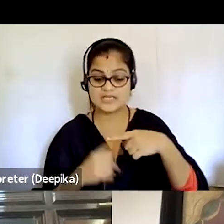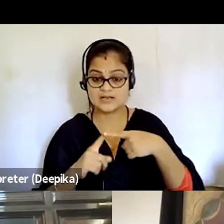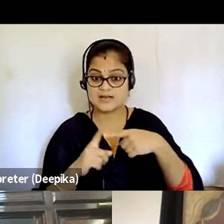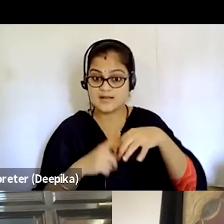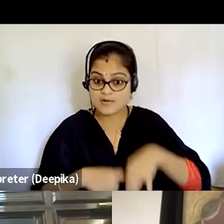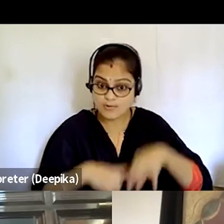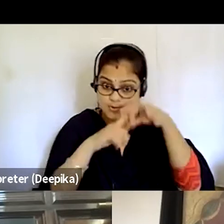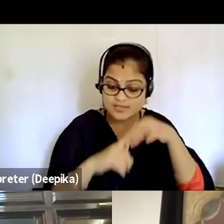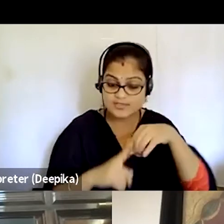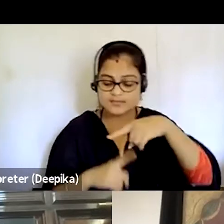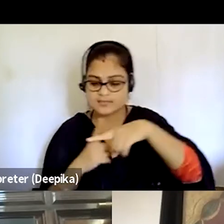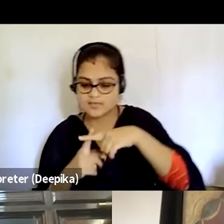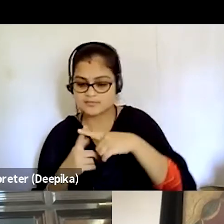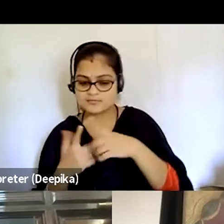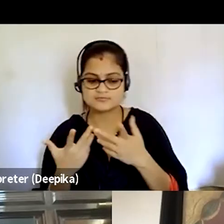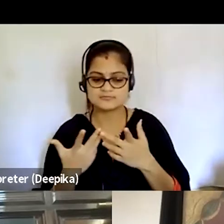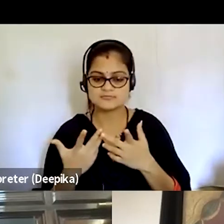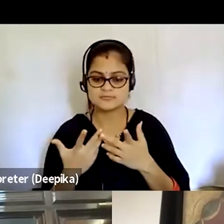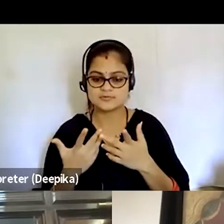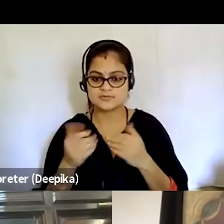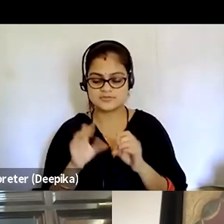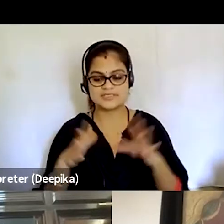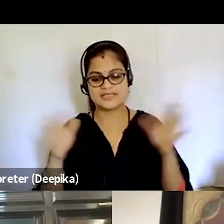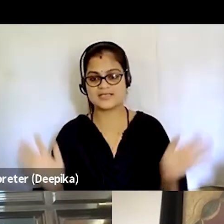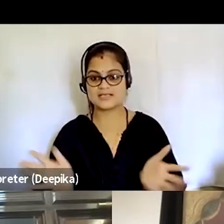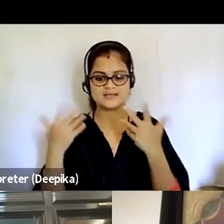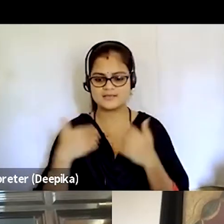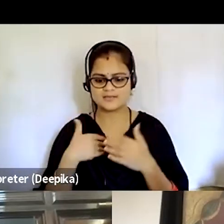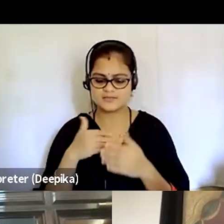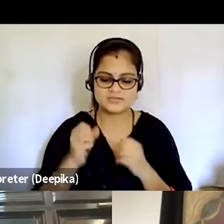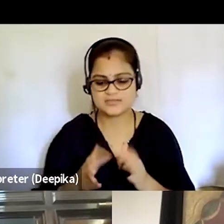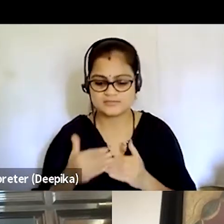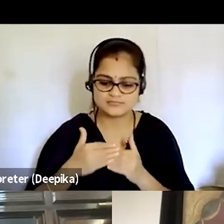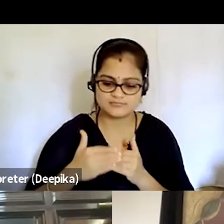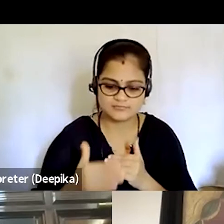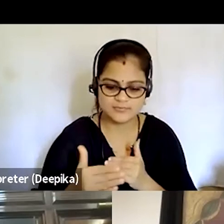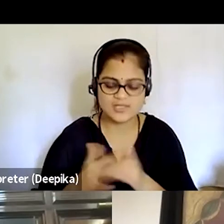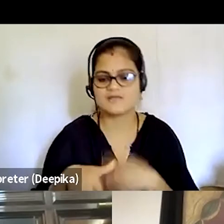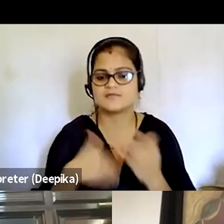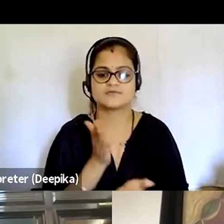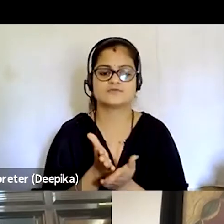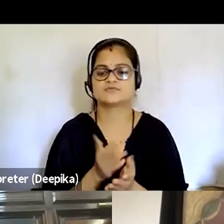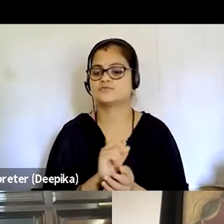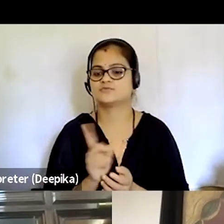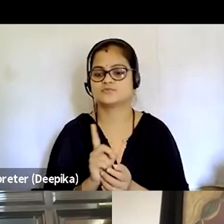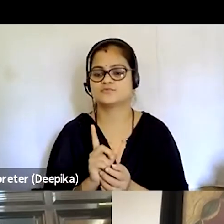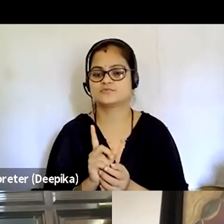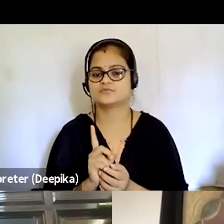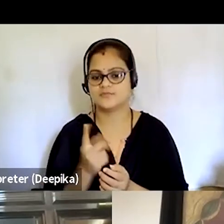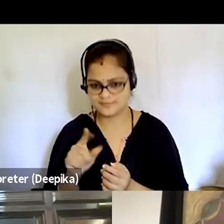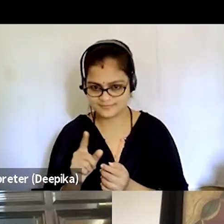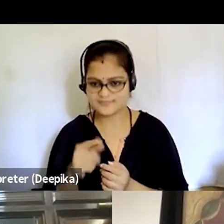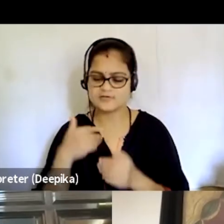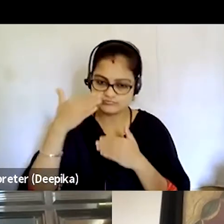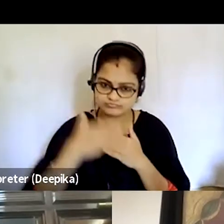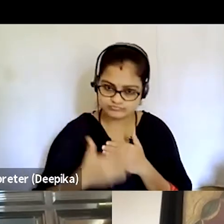with the frequency of shows. You can't start something and then stop because you can't lose your momentum. Absolutely. So Yes. you have to keep